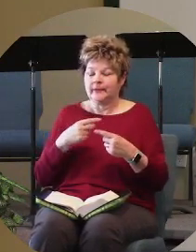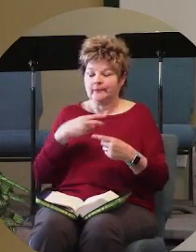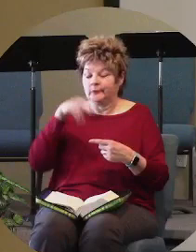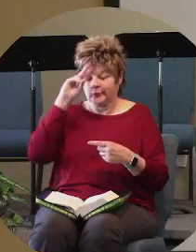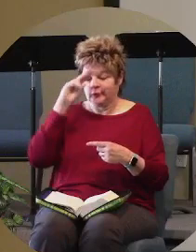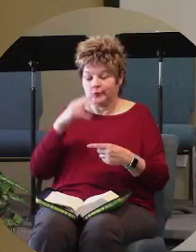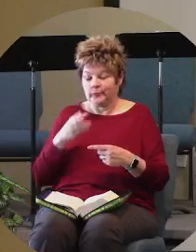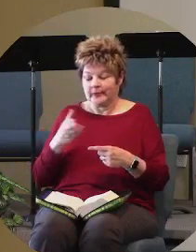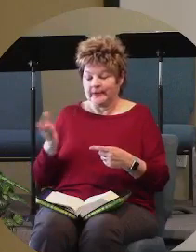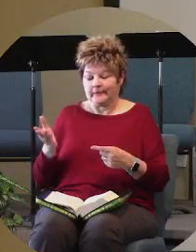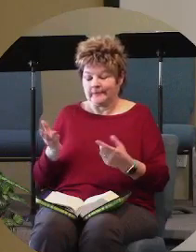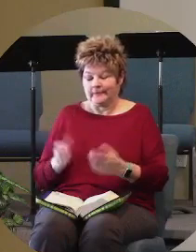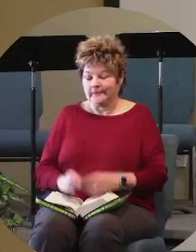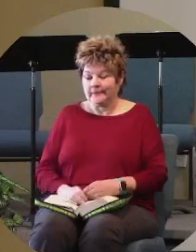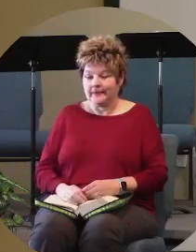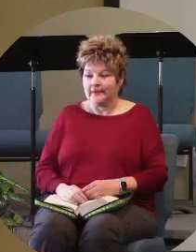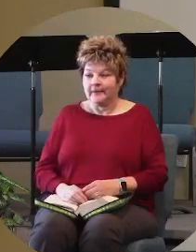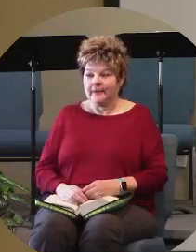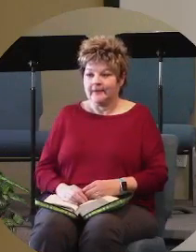You know, we do.